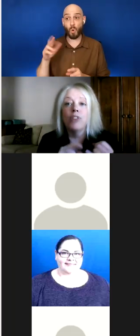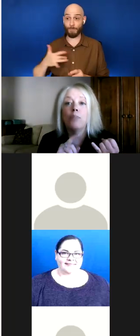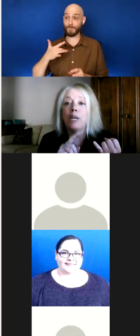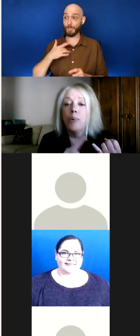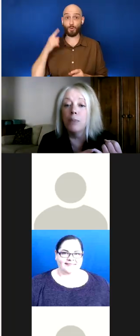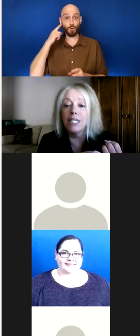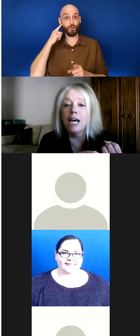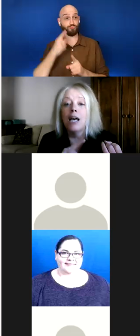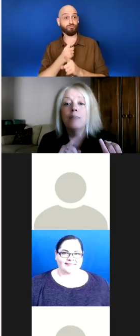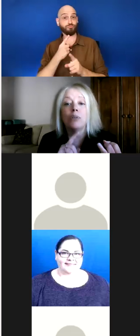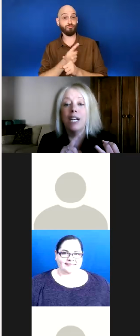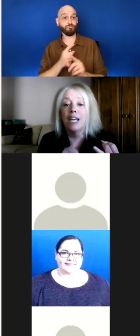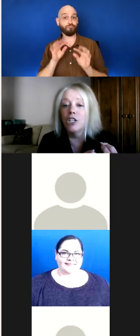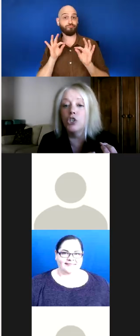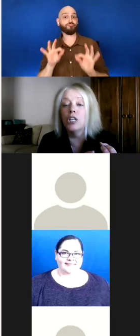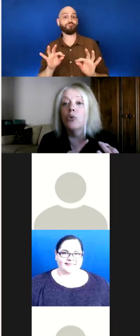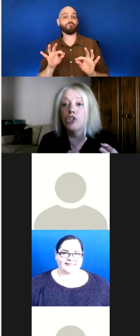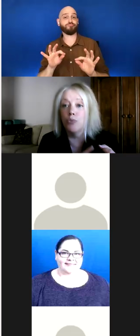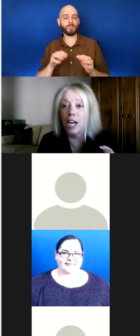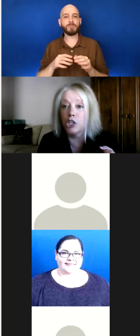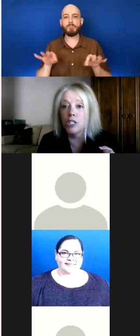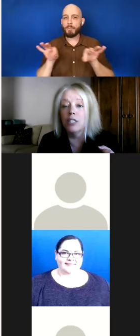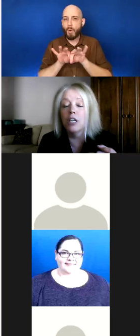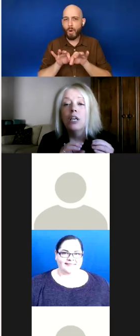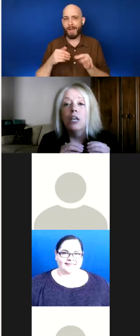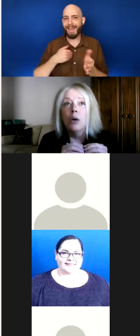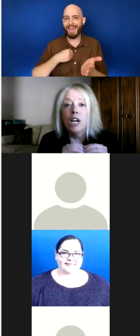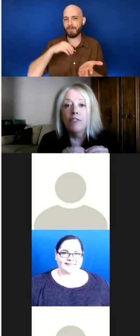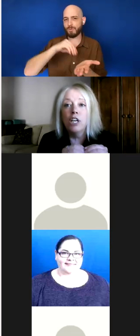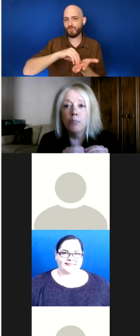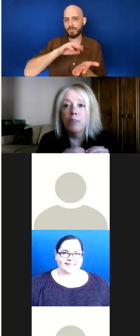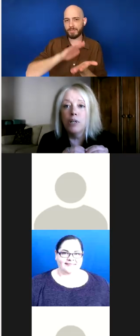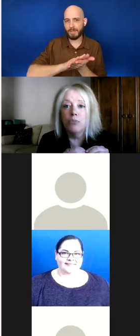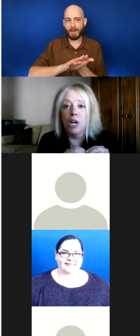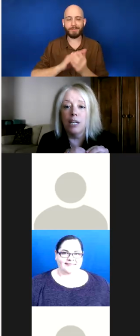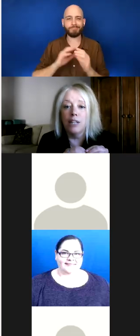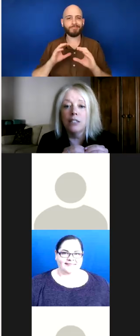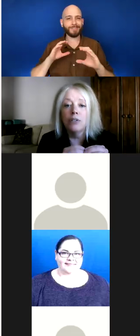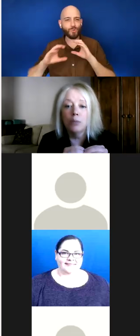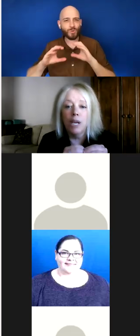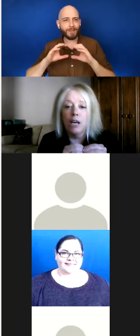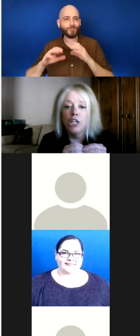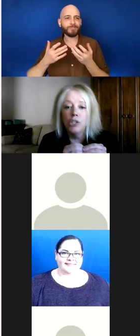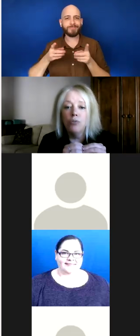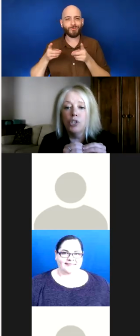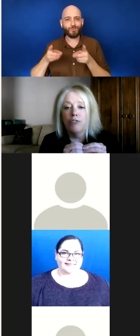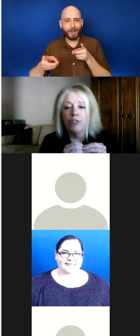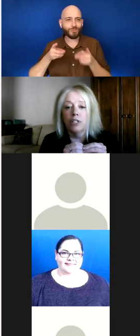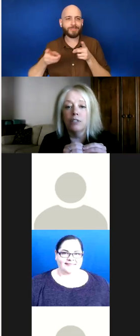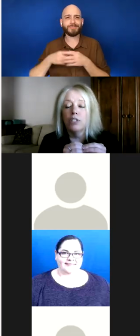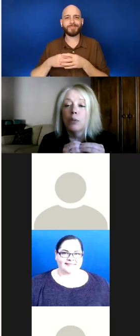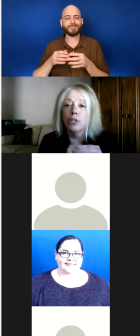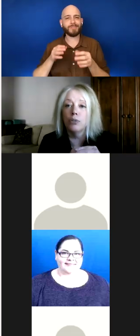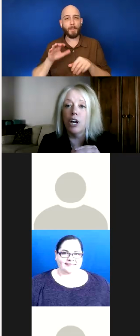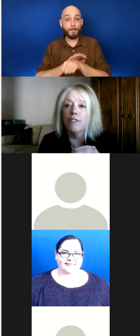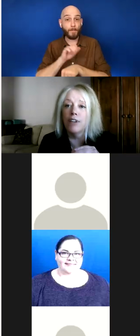down, whether it be appointment times or medication or directions, whatever can be put in writing, that's going to make a huge difference